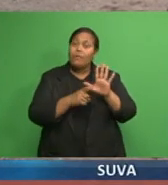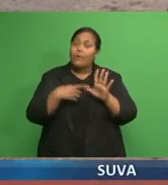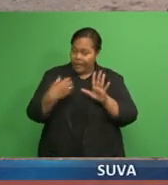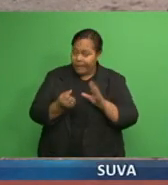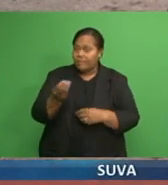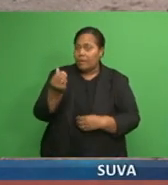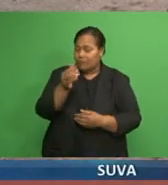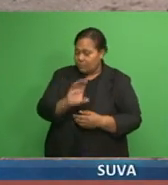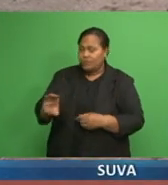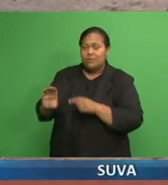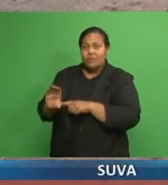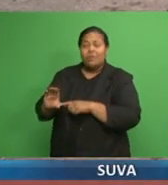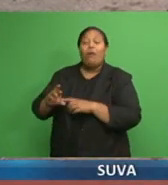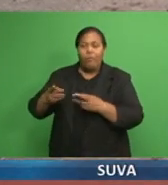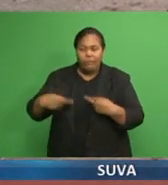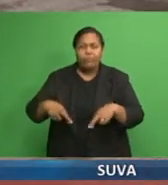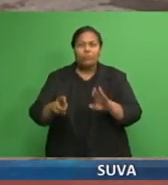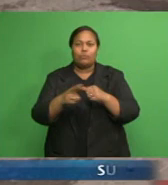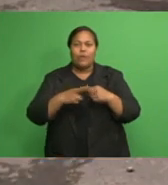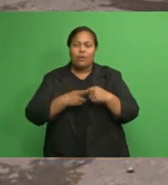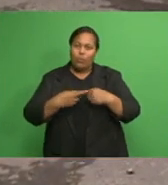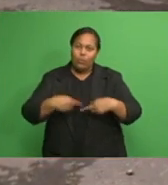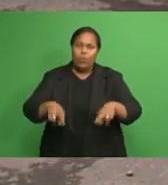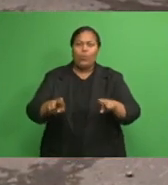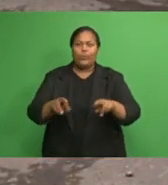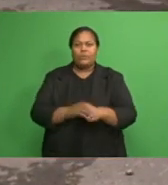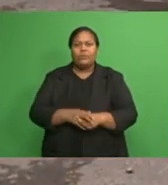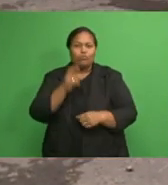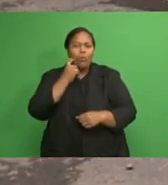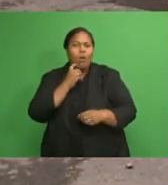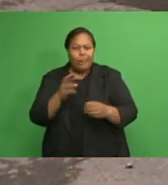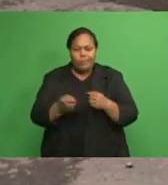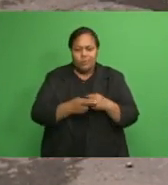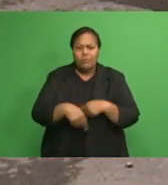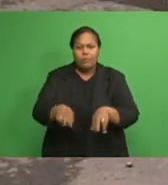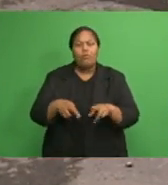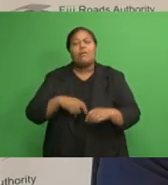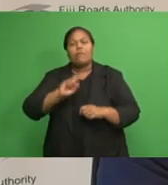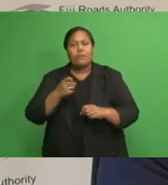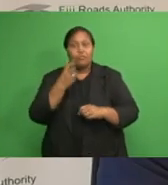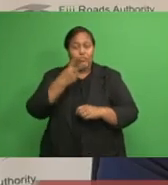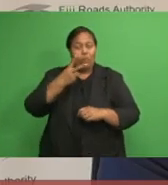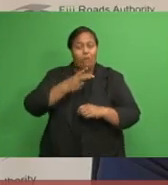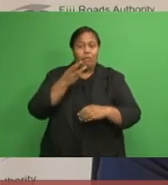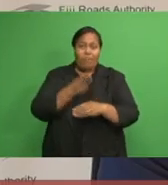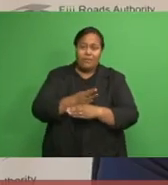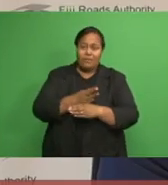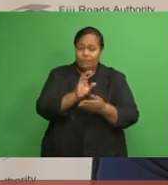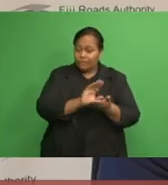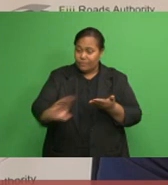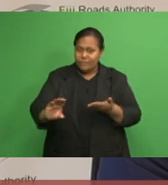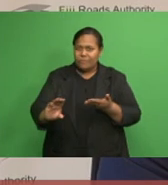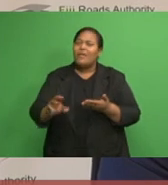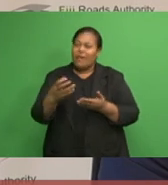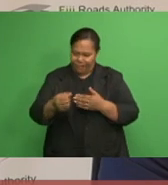ongoing maintenance of roads and the rehabilitation or fixing of poor networks for the next 12 months. The allocation for the maintenance